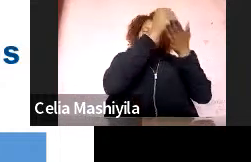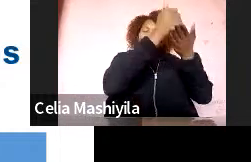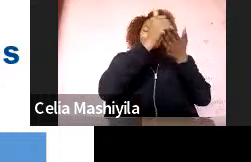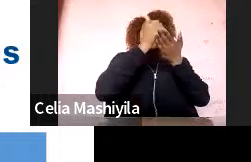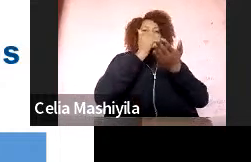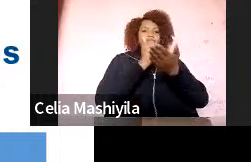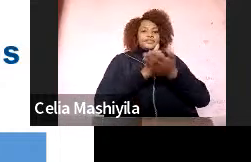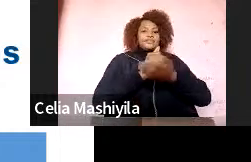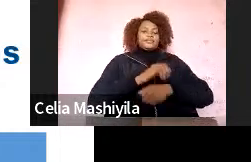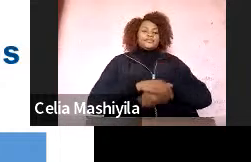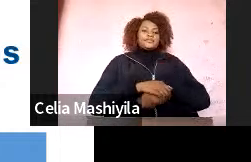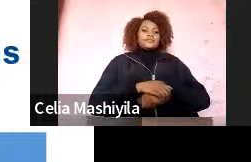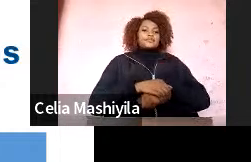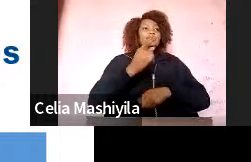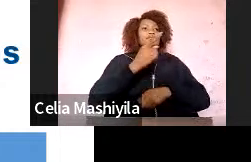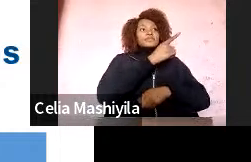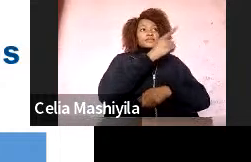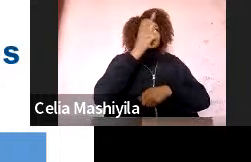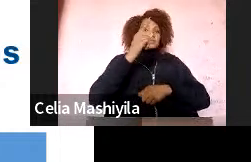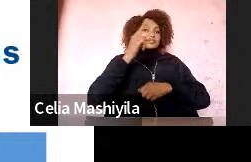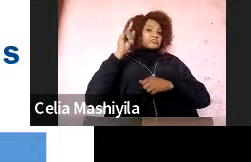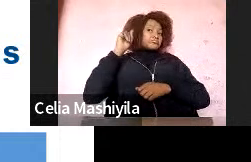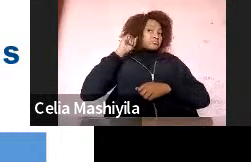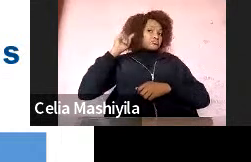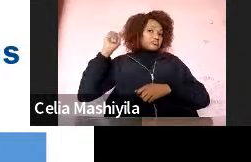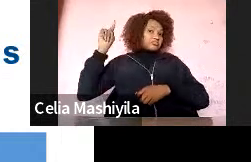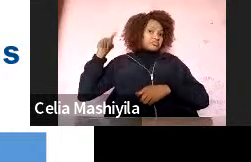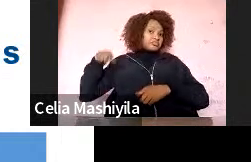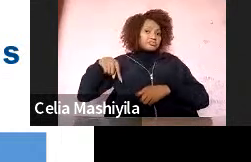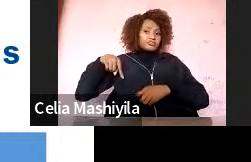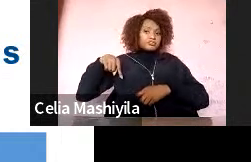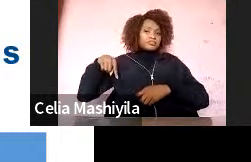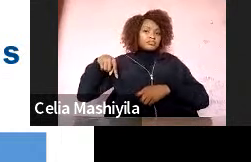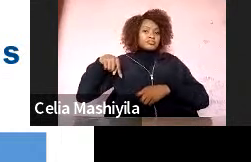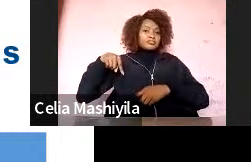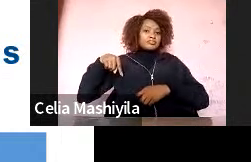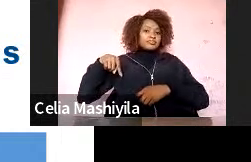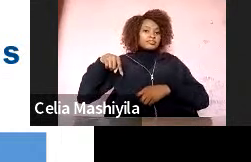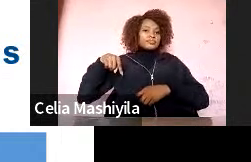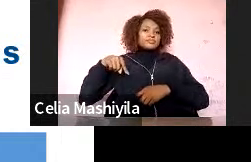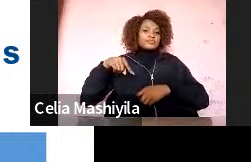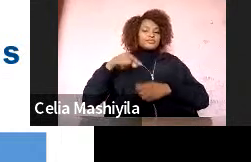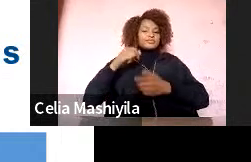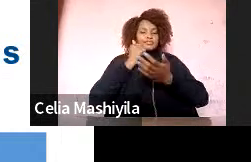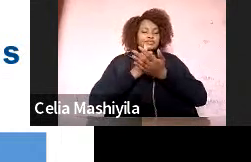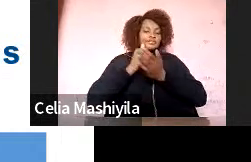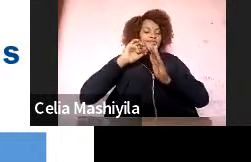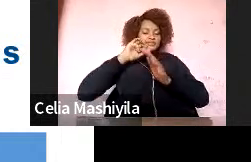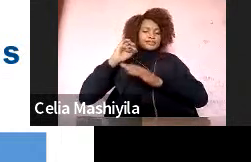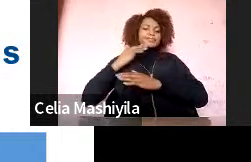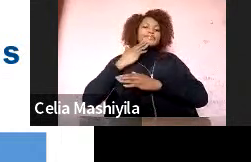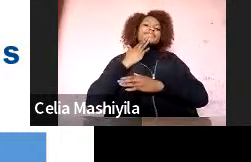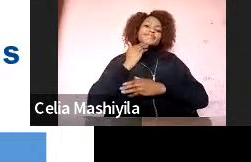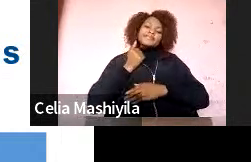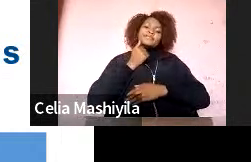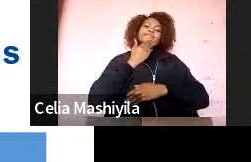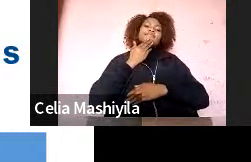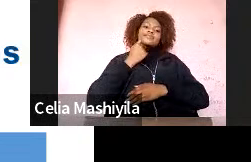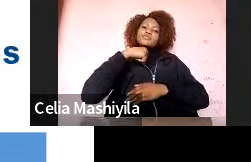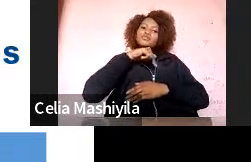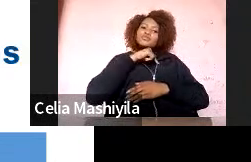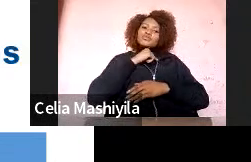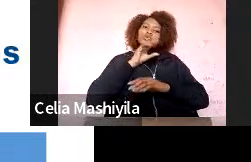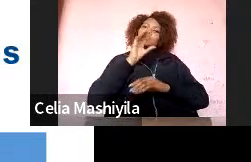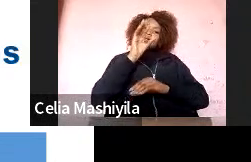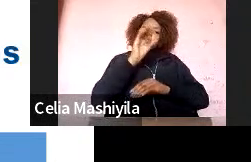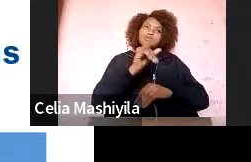non-compliance by reporting tax fraud and non-compliance with the law. We are asking you to become part of great